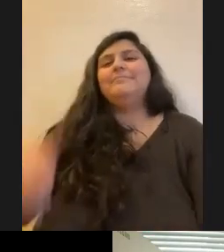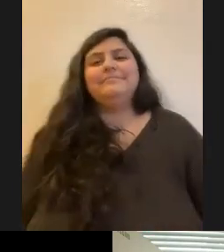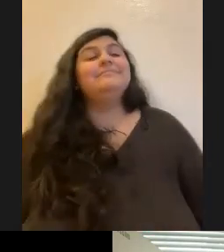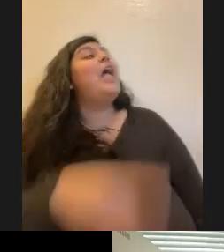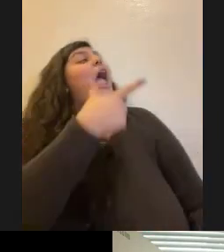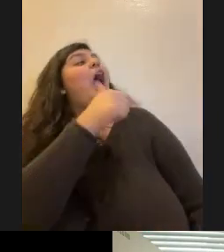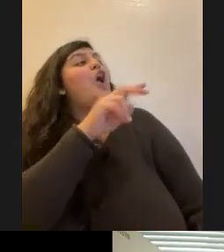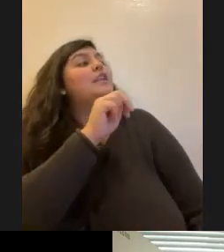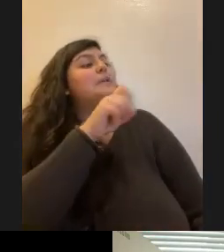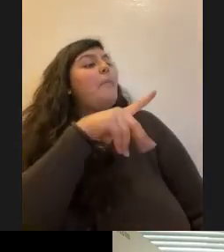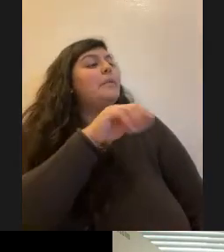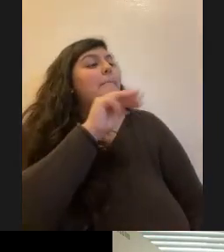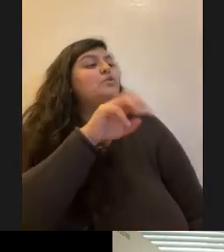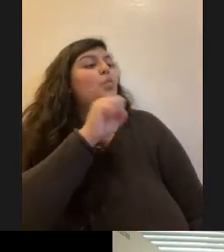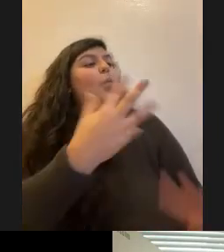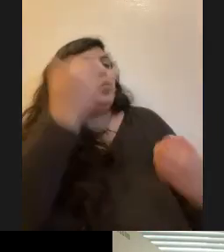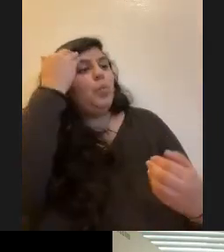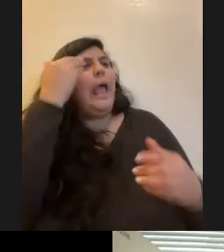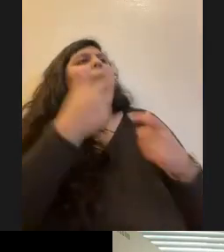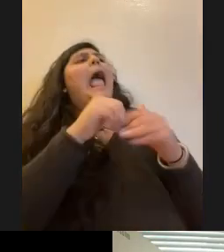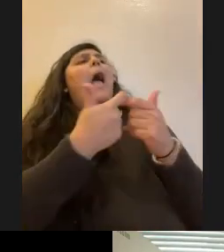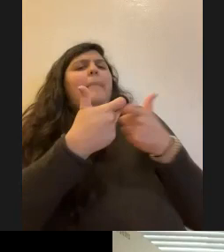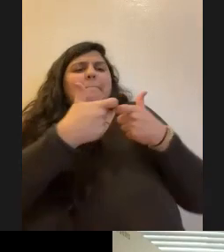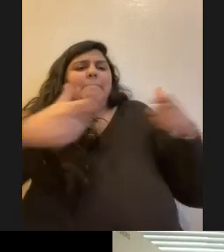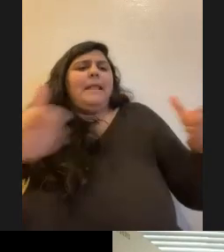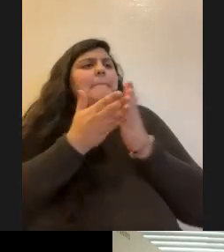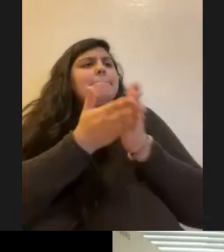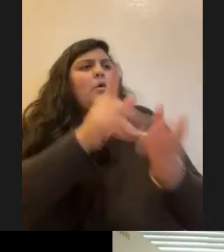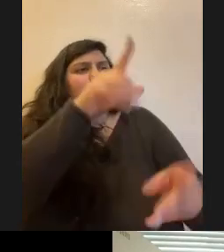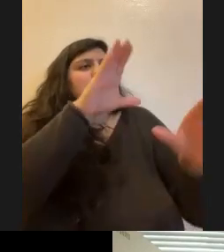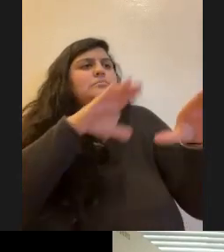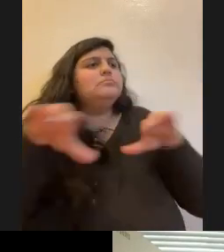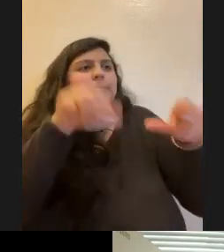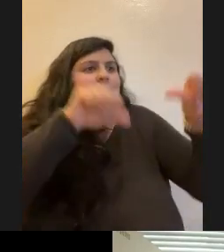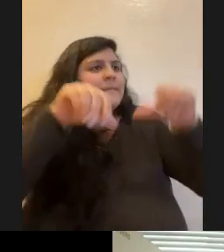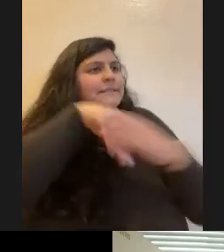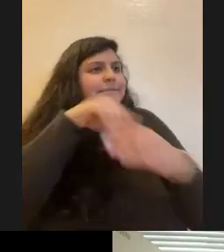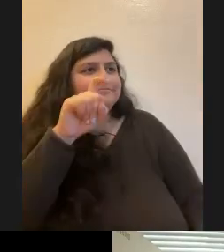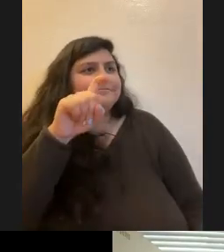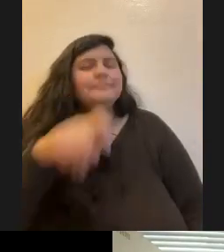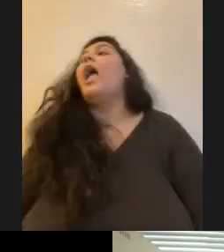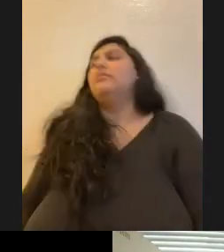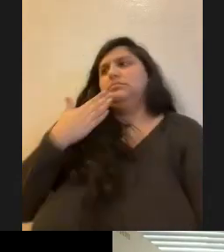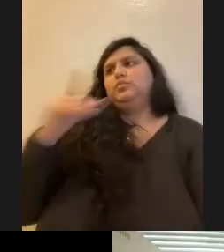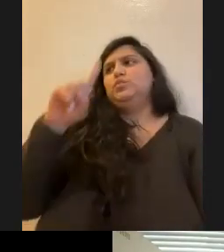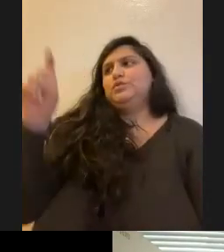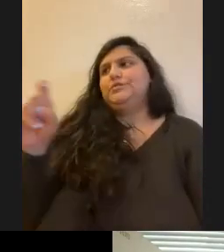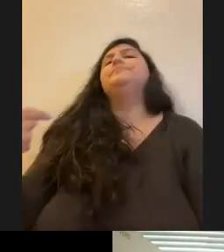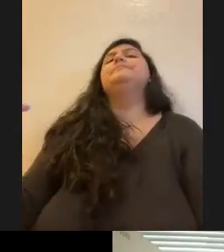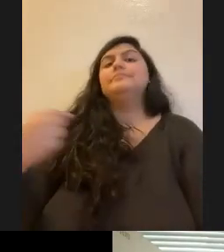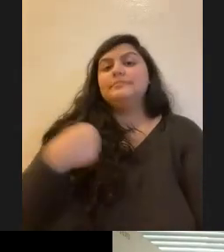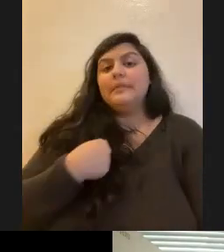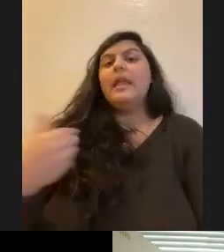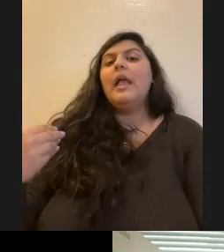how big are the boats that you're doing your science in? Oh, that's a great question. So I have been